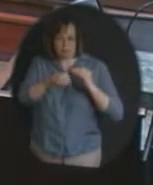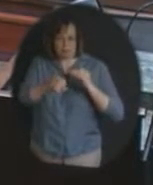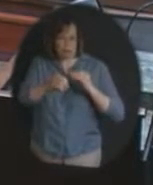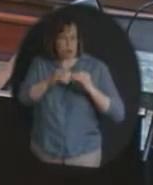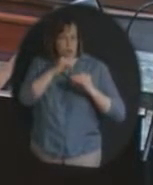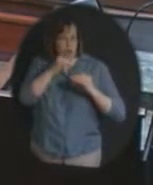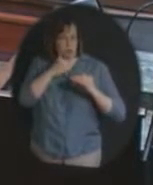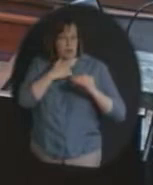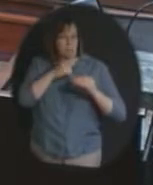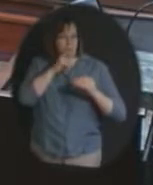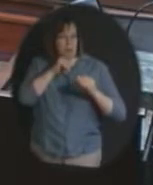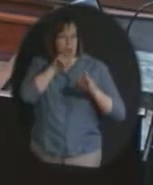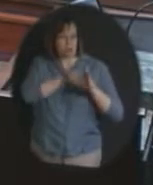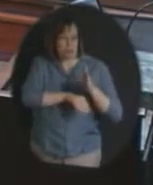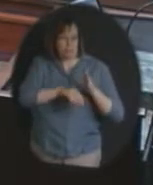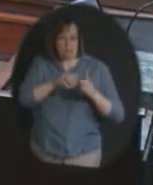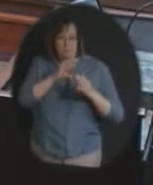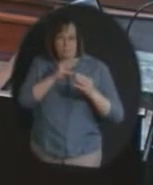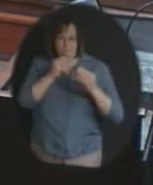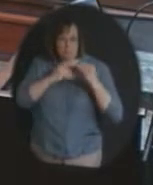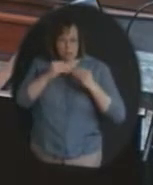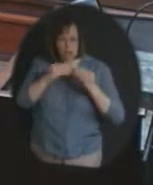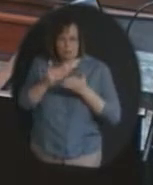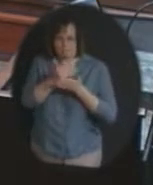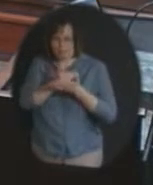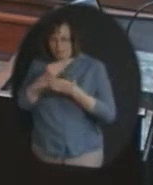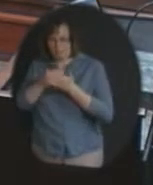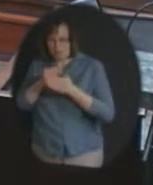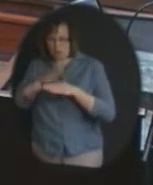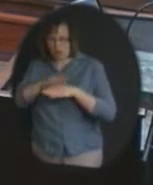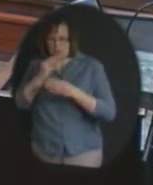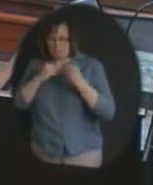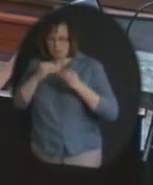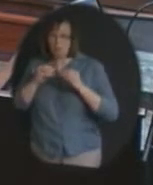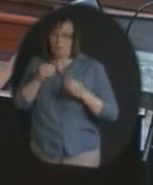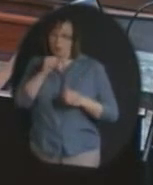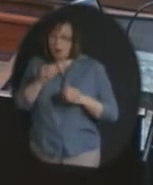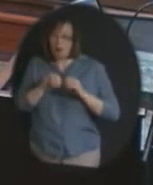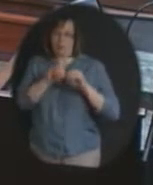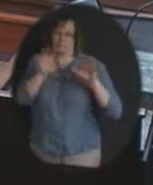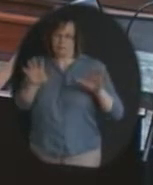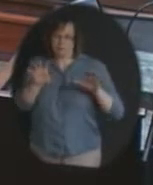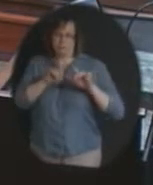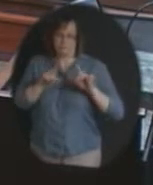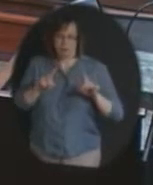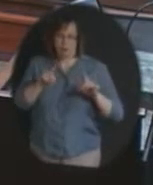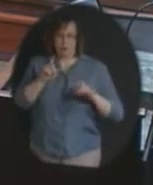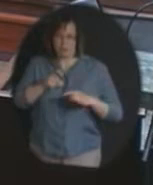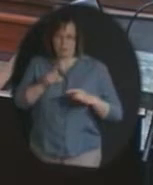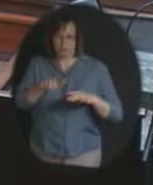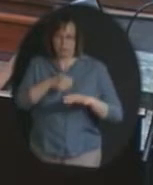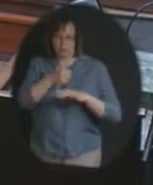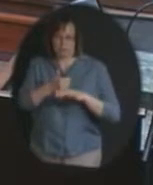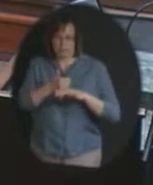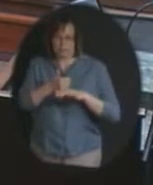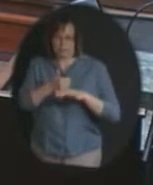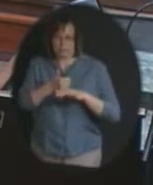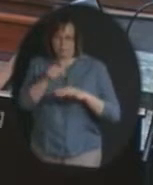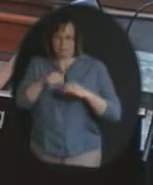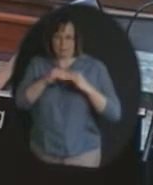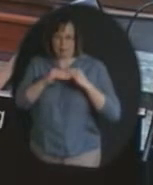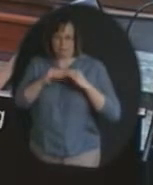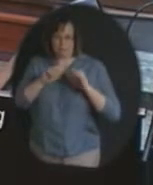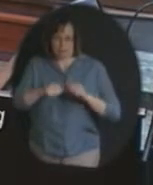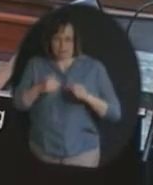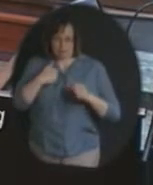don't have a real cheap meal and are making money on that deal, which we are not, obviously. But we do need to set it at this level so that